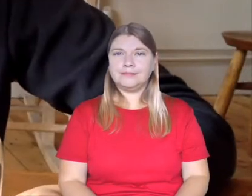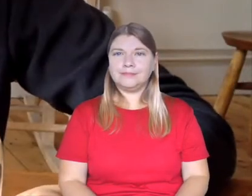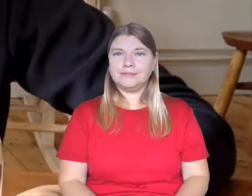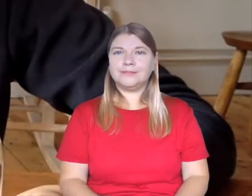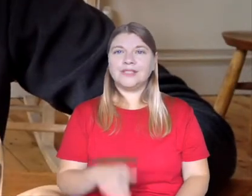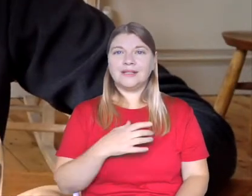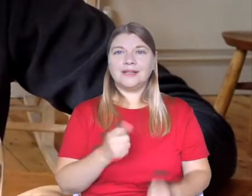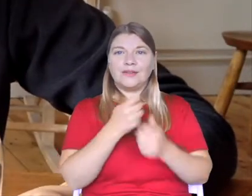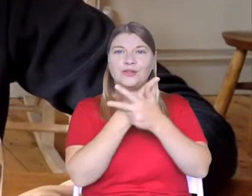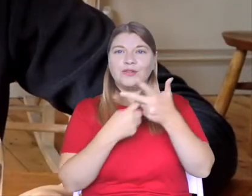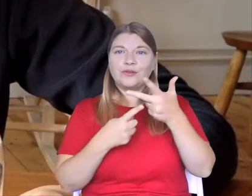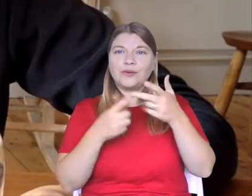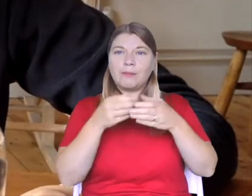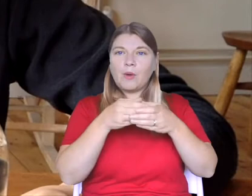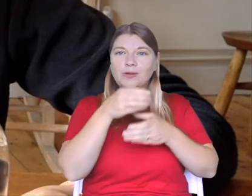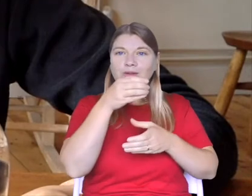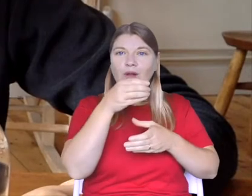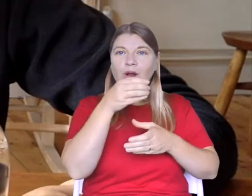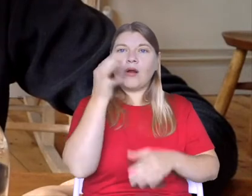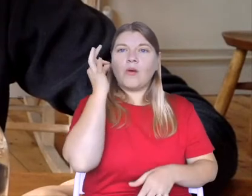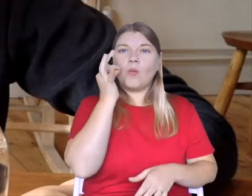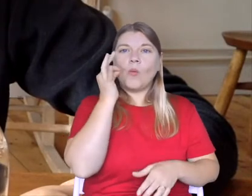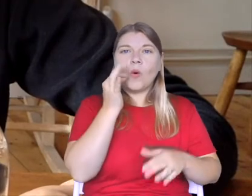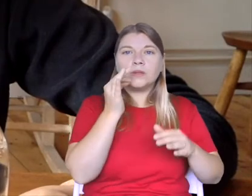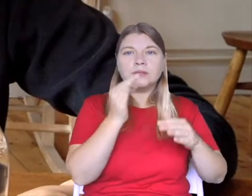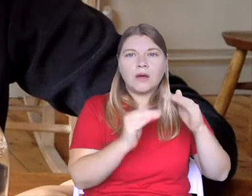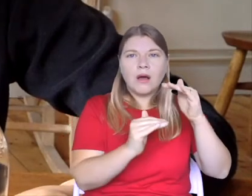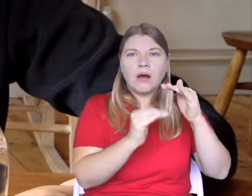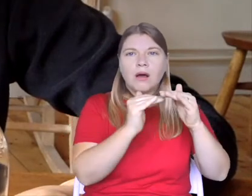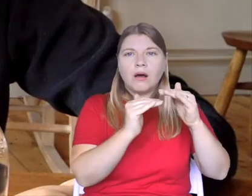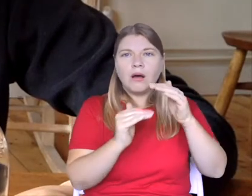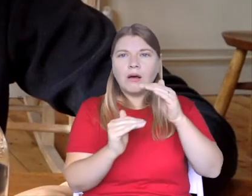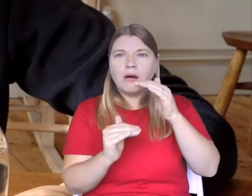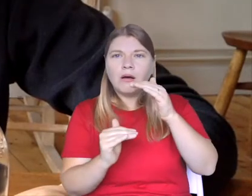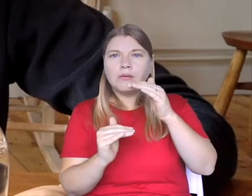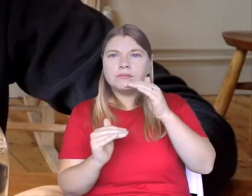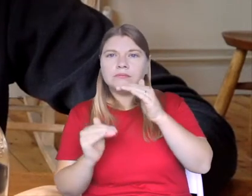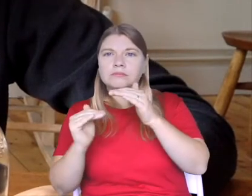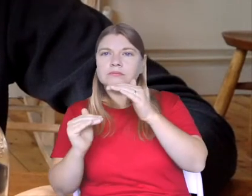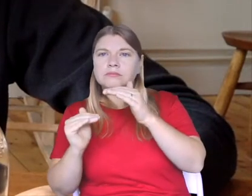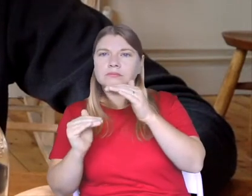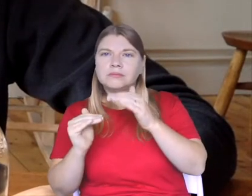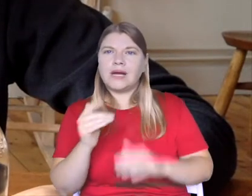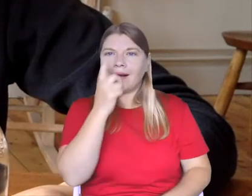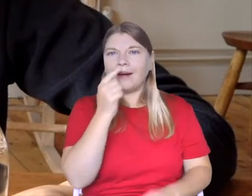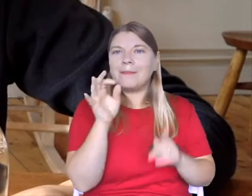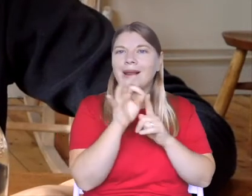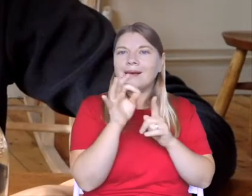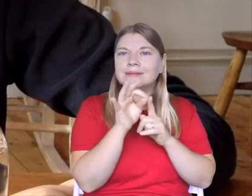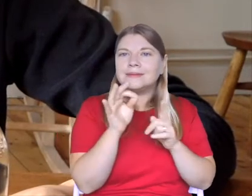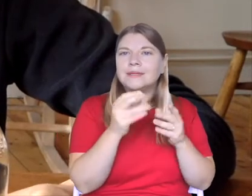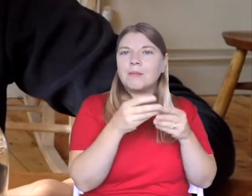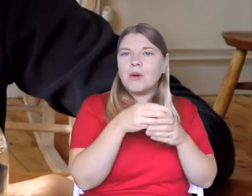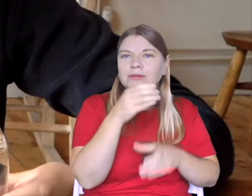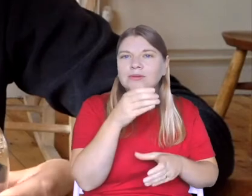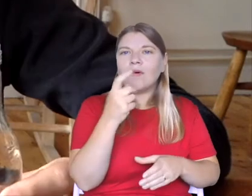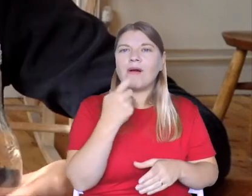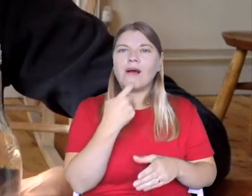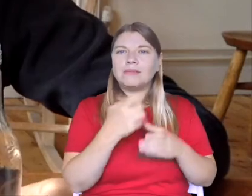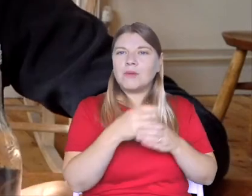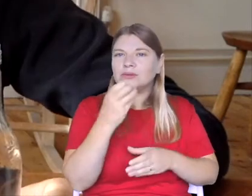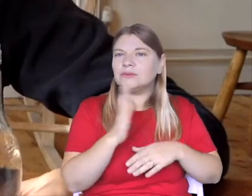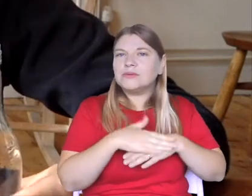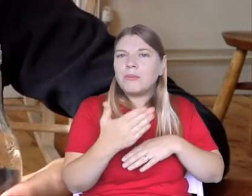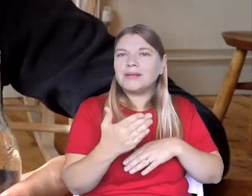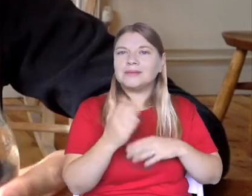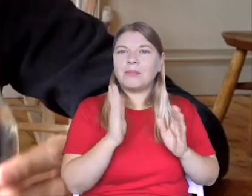Some bottles filled with different amounts of water. They can be plastic or glass, whatever you're comfortable with using, as